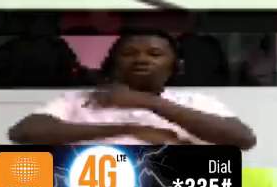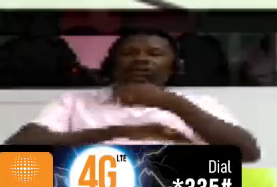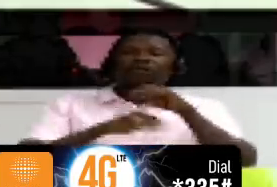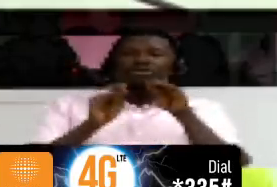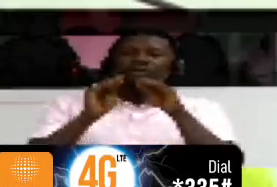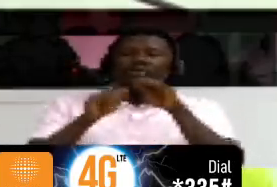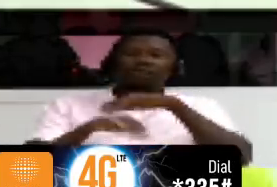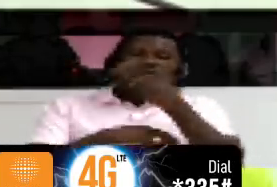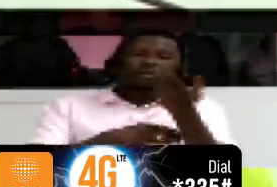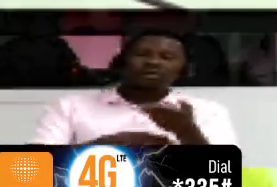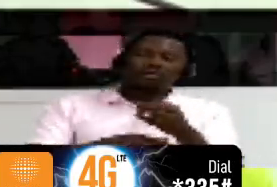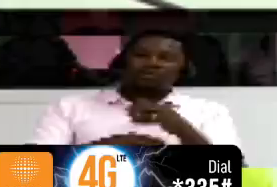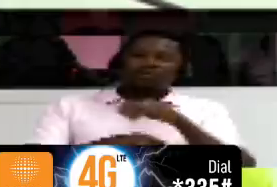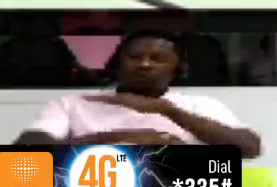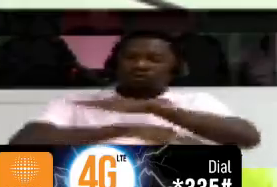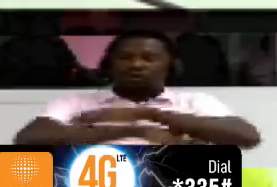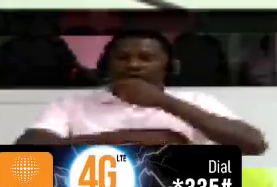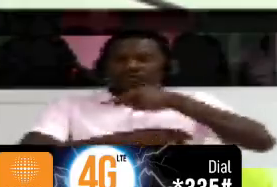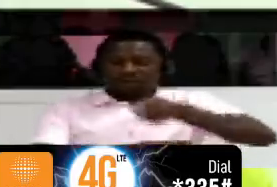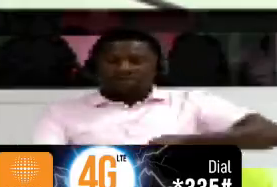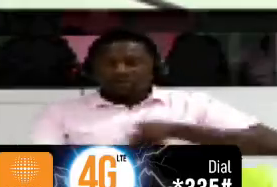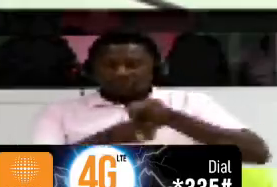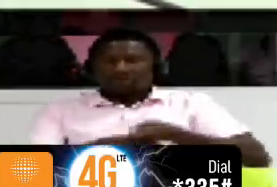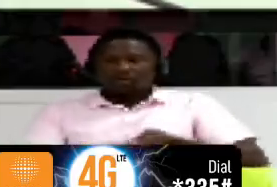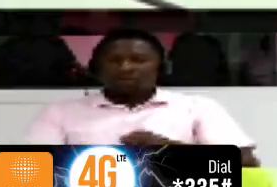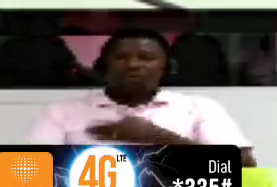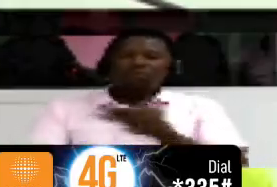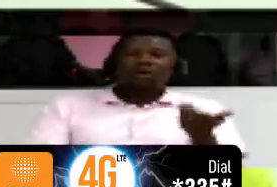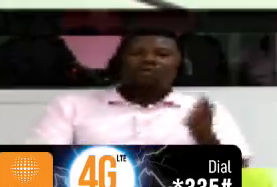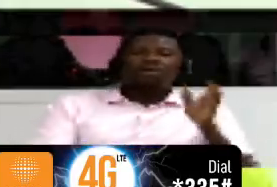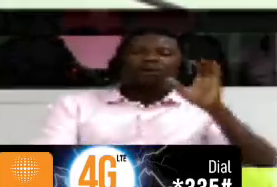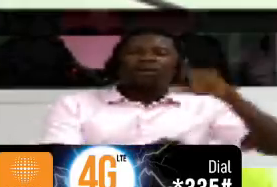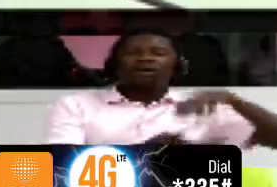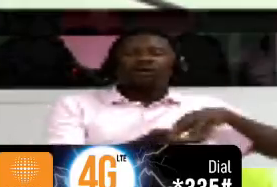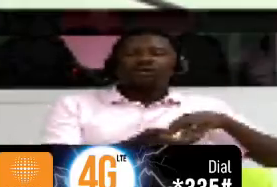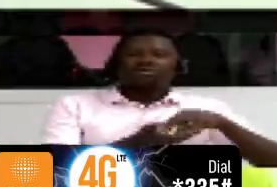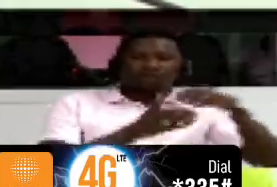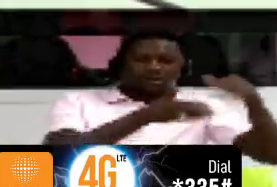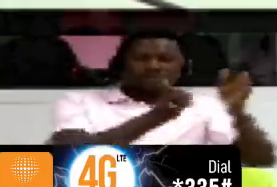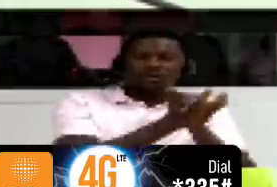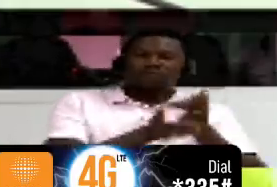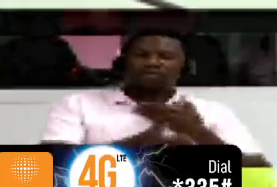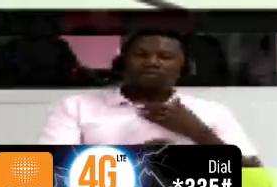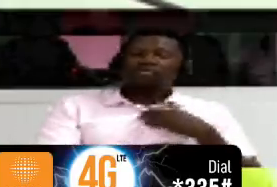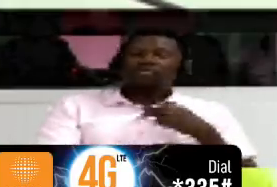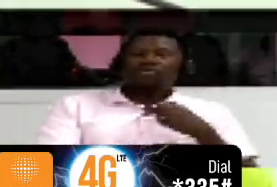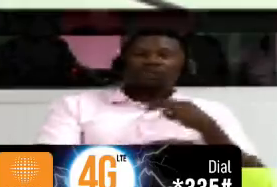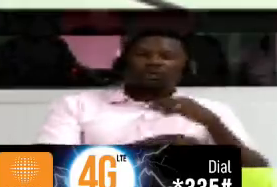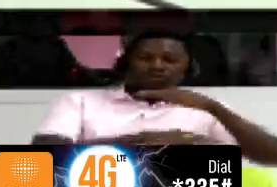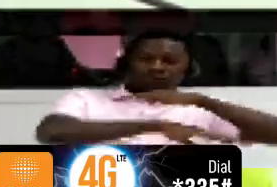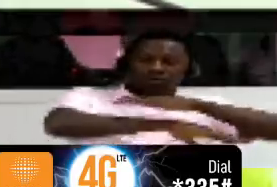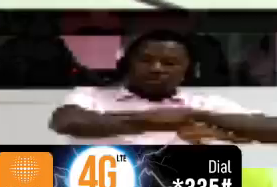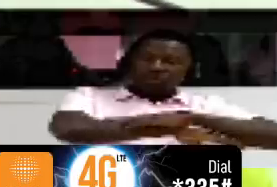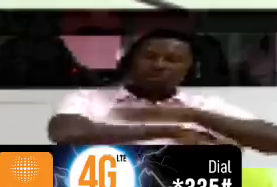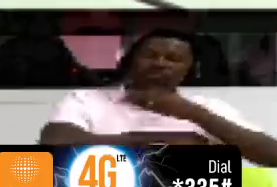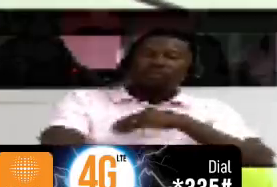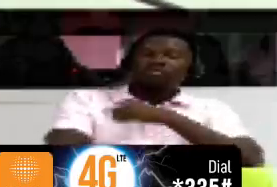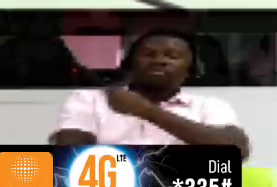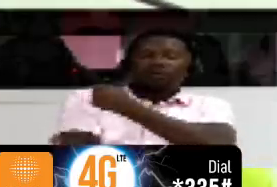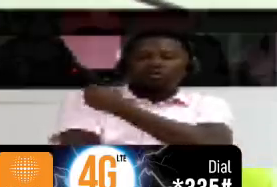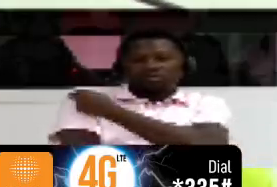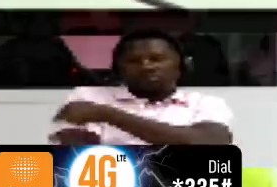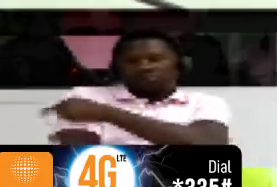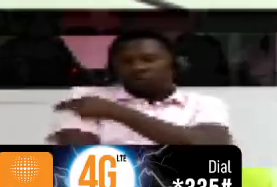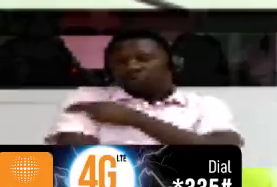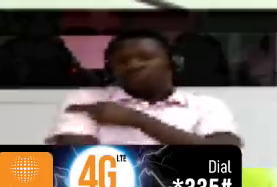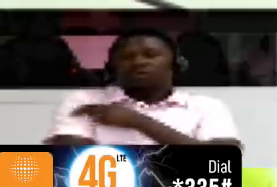while the Banjul campus housed the School of Nursing and School of Public Health. And so the need for